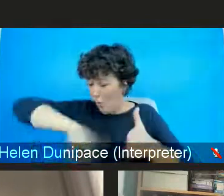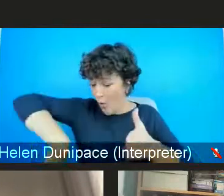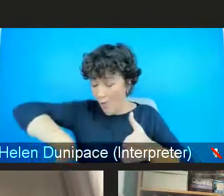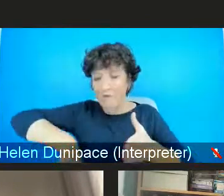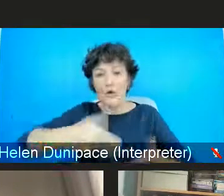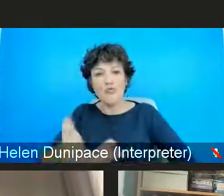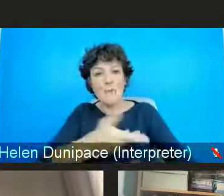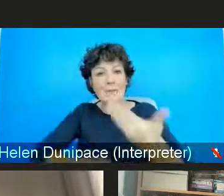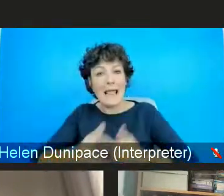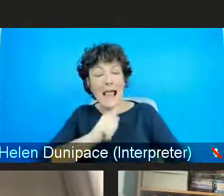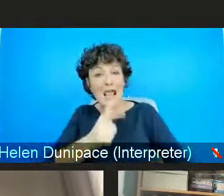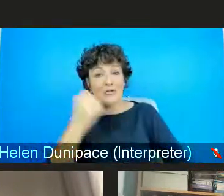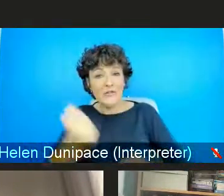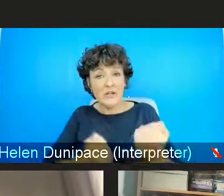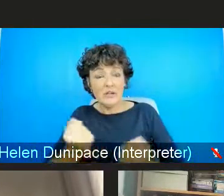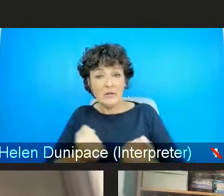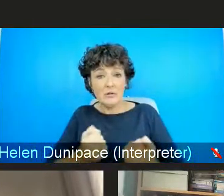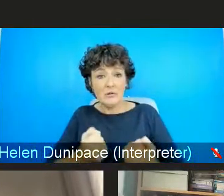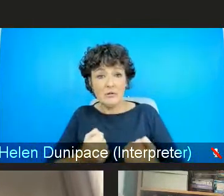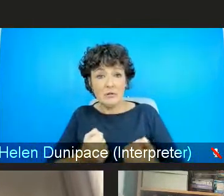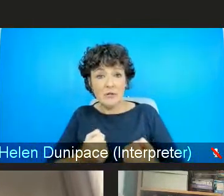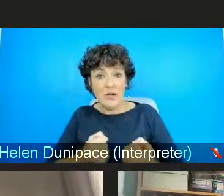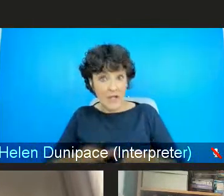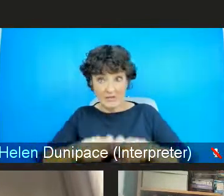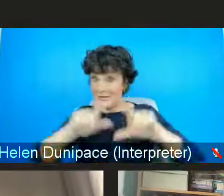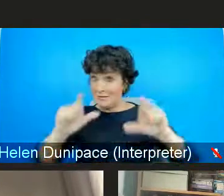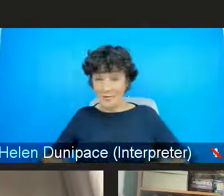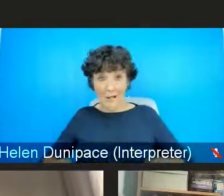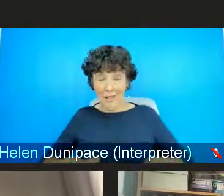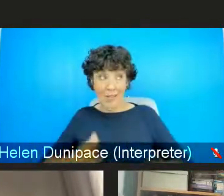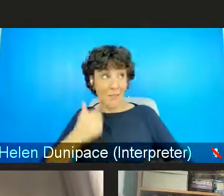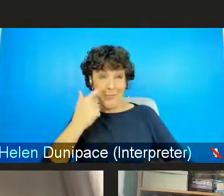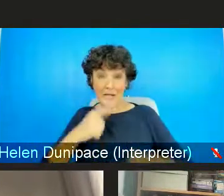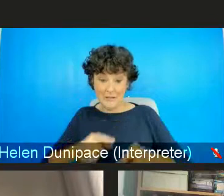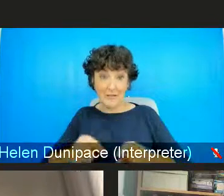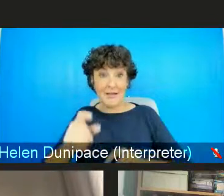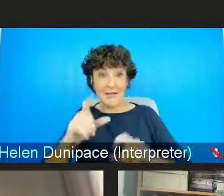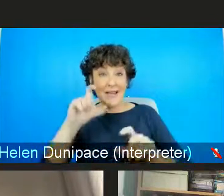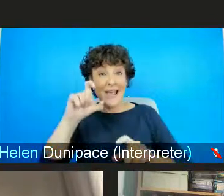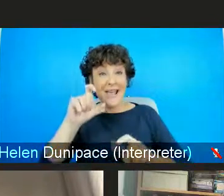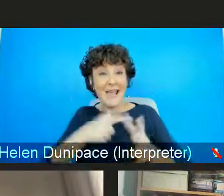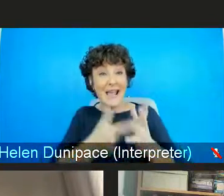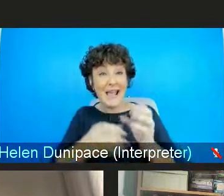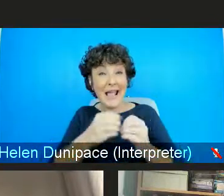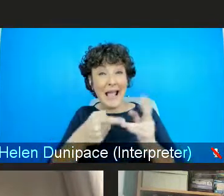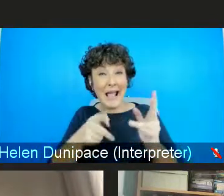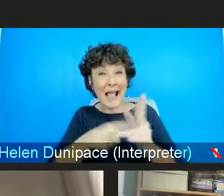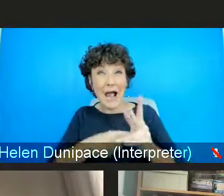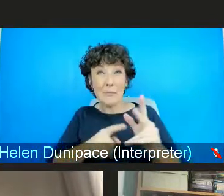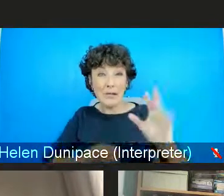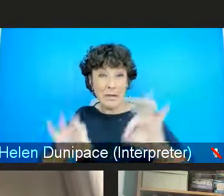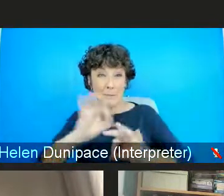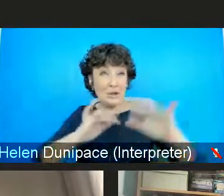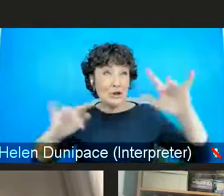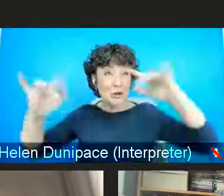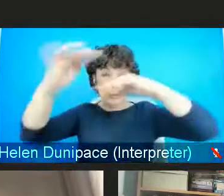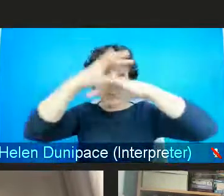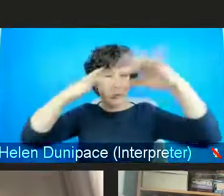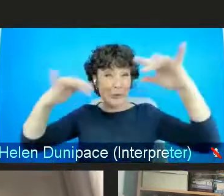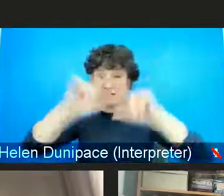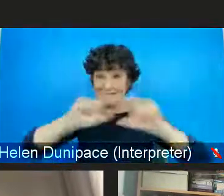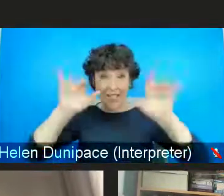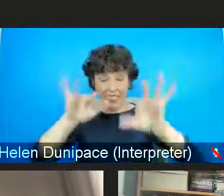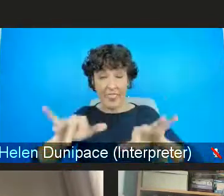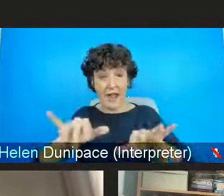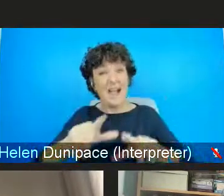be a significant carbon outlay. And it still really wouldn't get us to where we need to be in terms of net zero. We need people